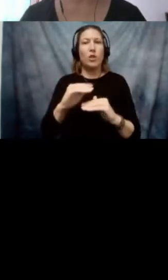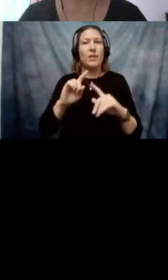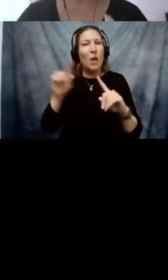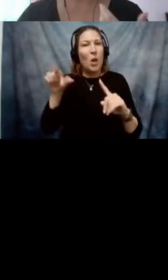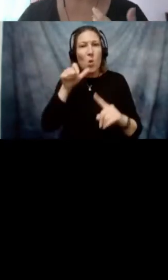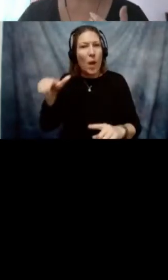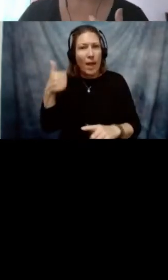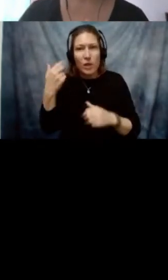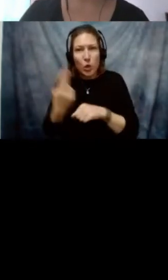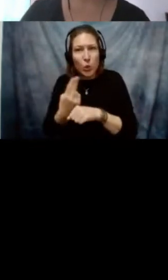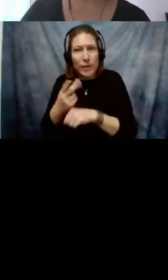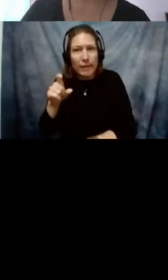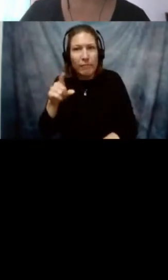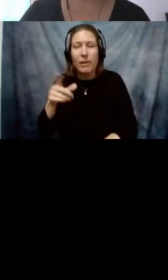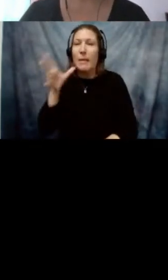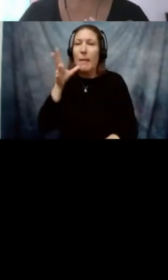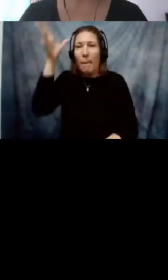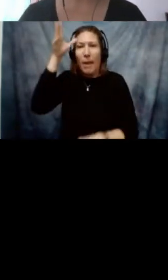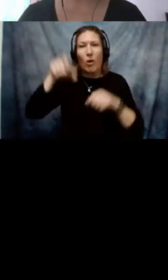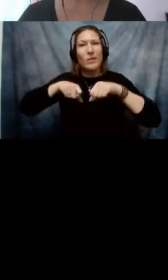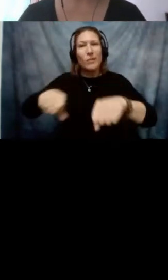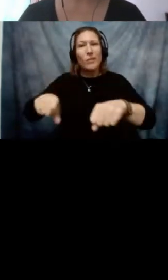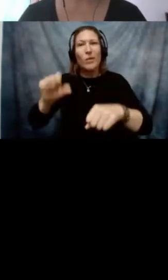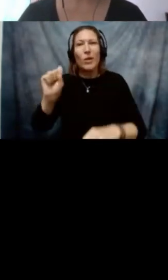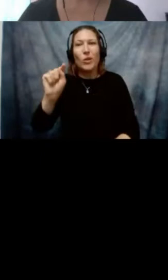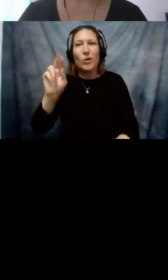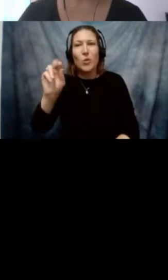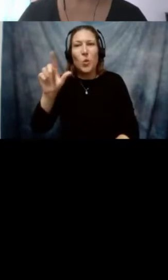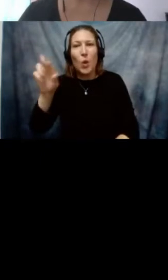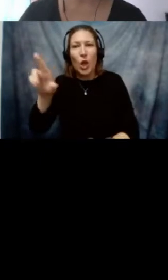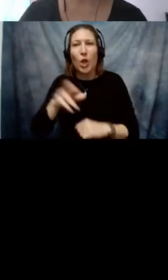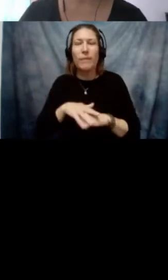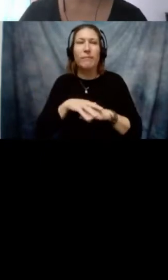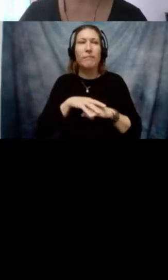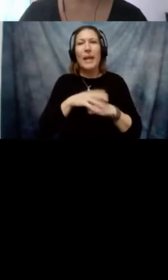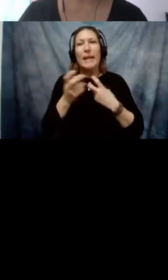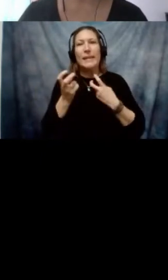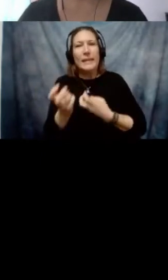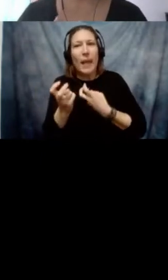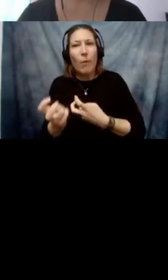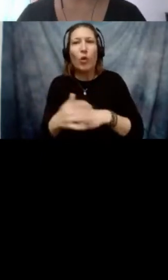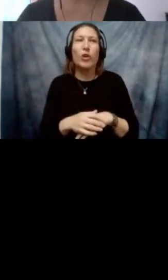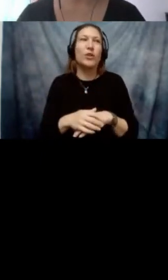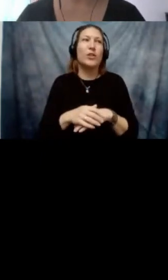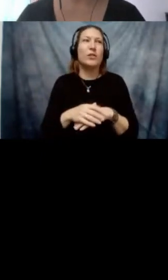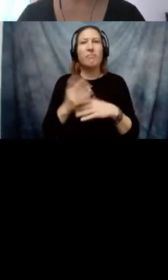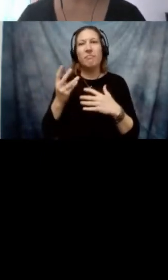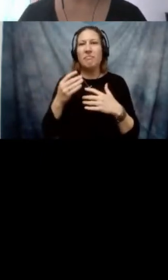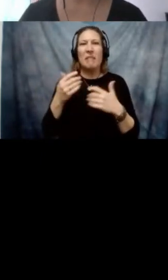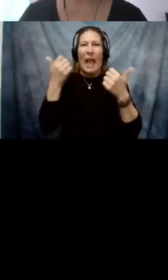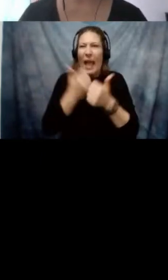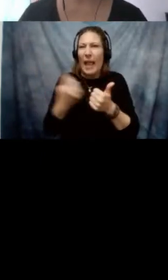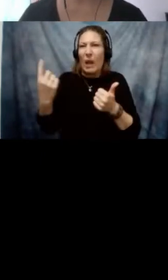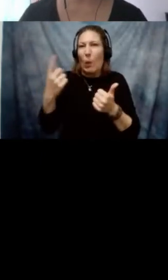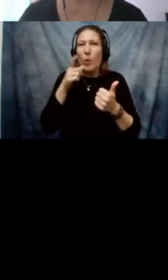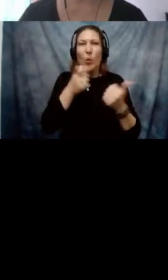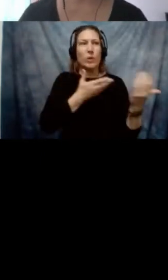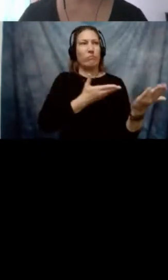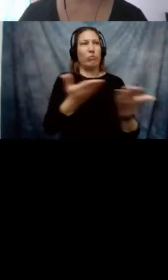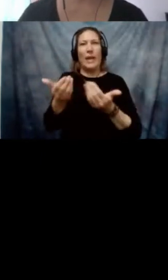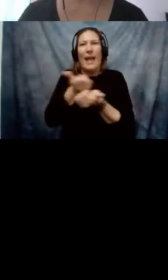Parents with strollers, skateboarders, delivery drivers, Basically, anybody who is carting anything around